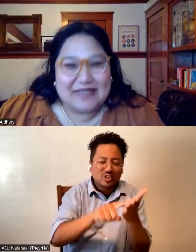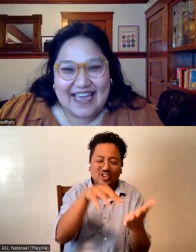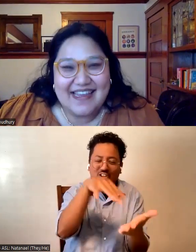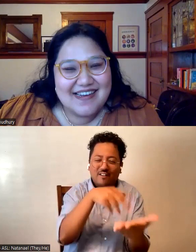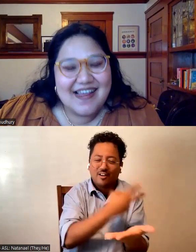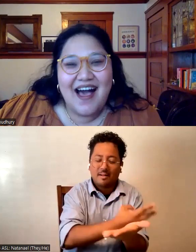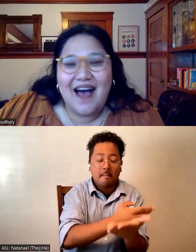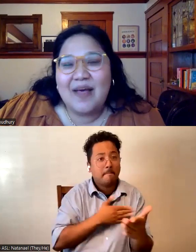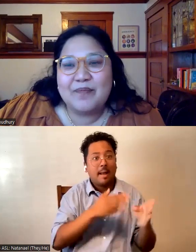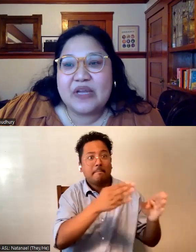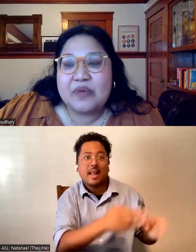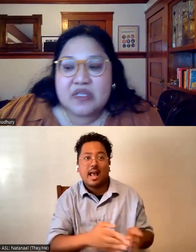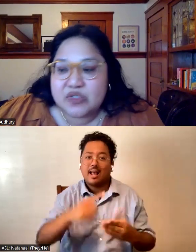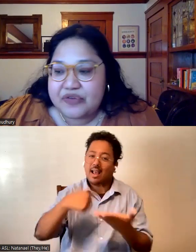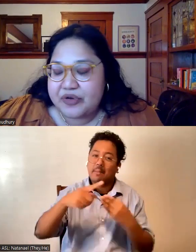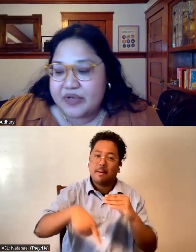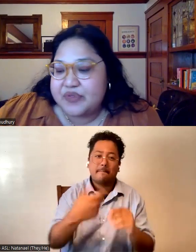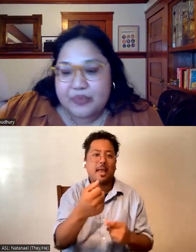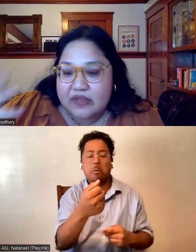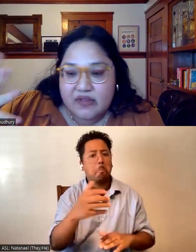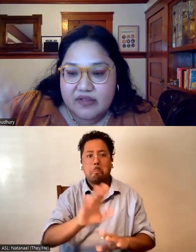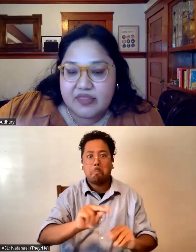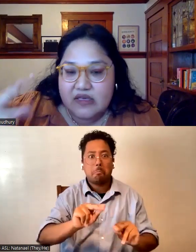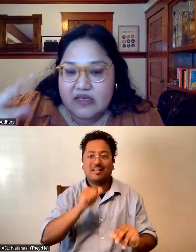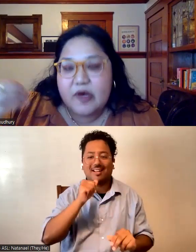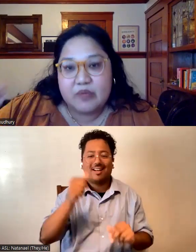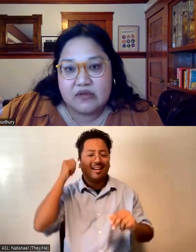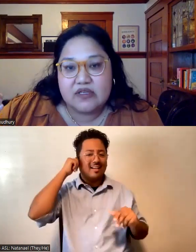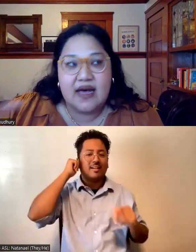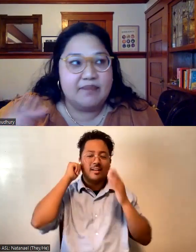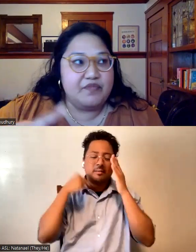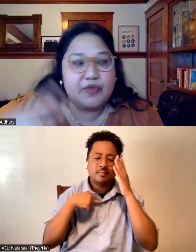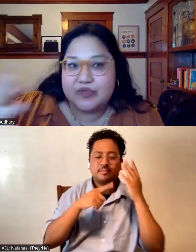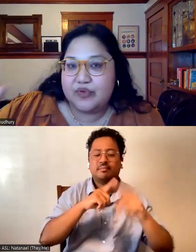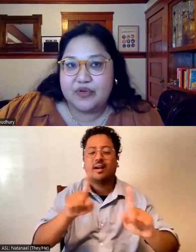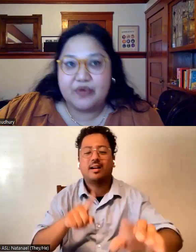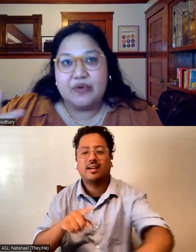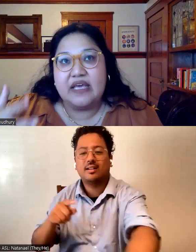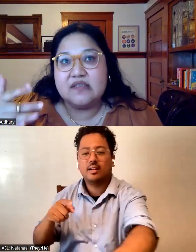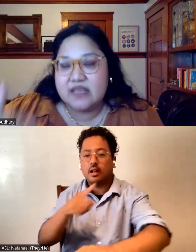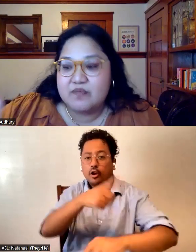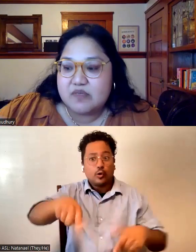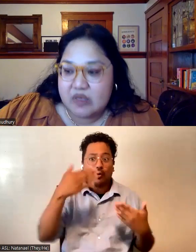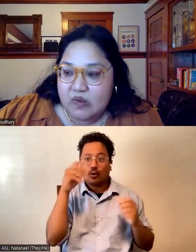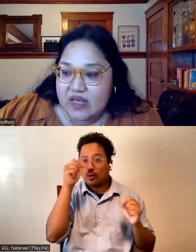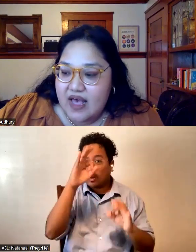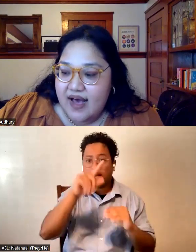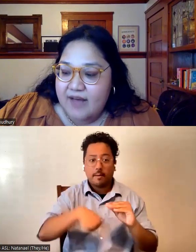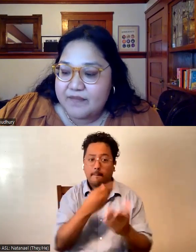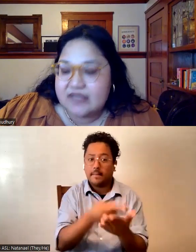the plan, but it really served for, okay, so the thinking about milk, for those of you who don't know, like skimmed